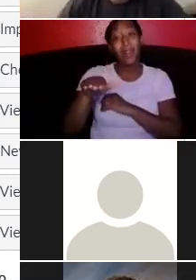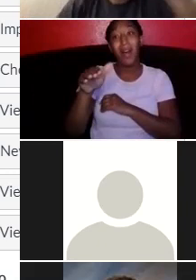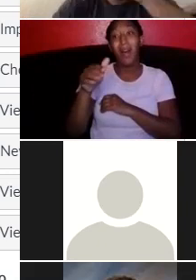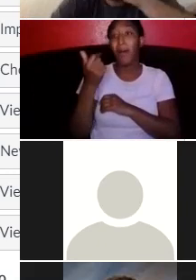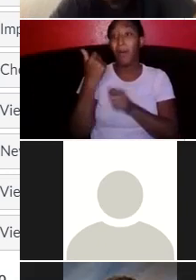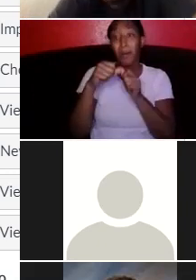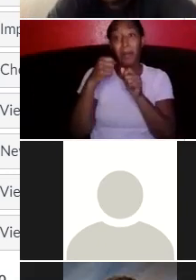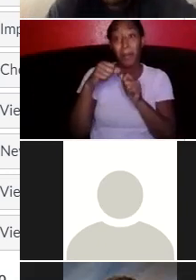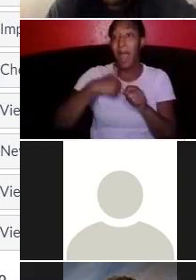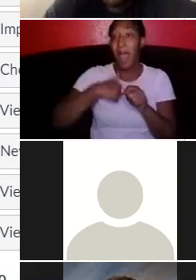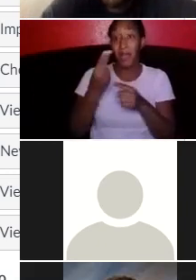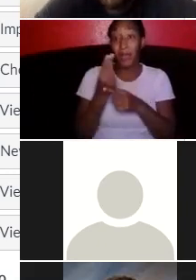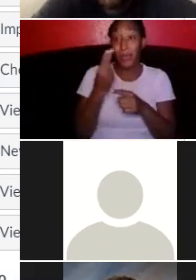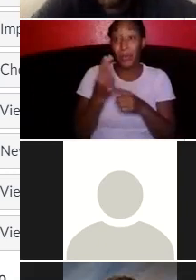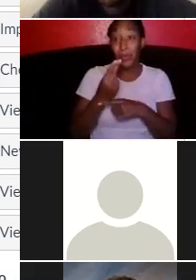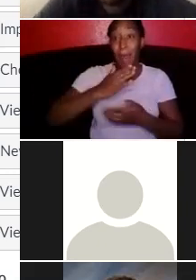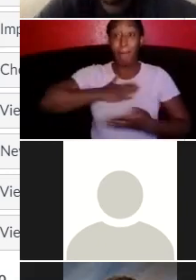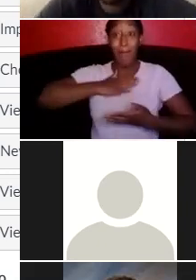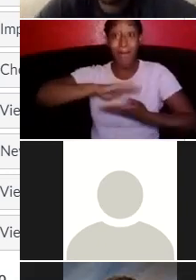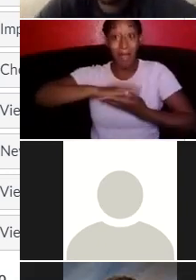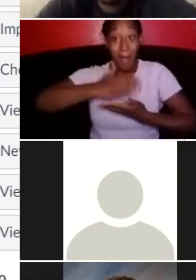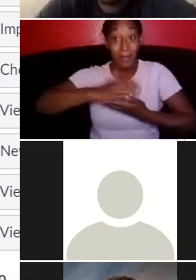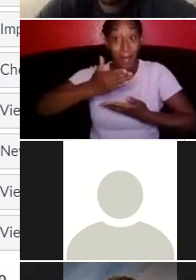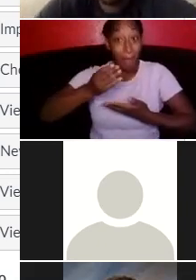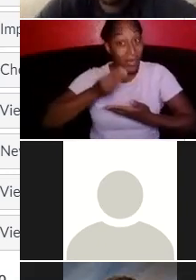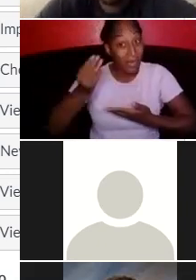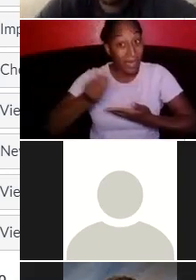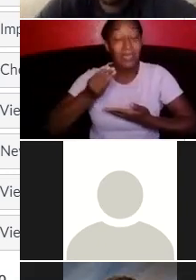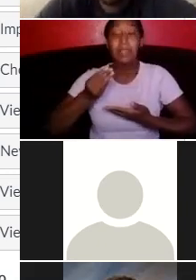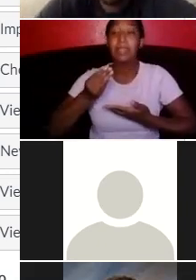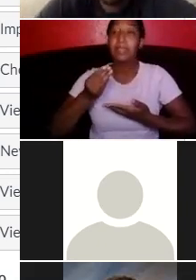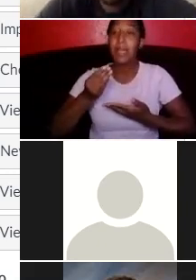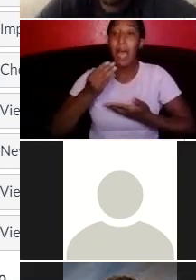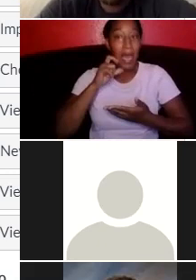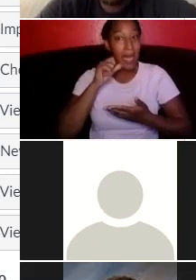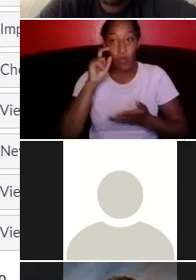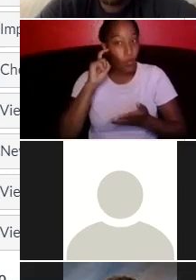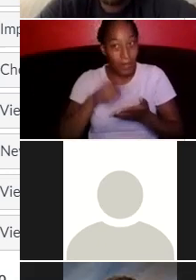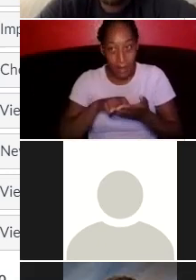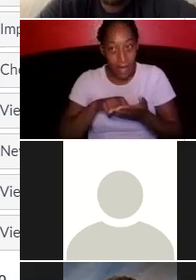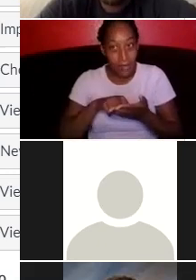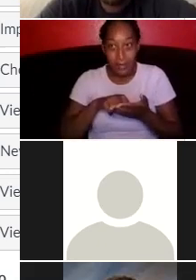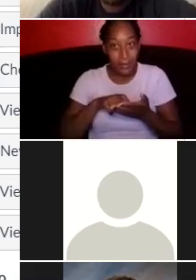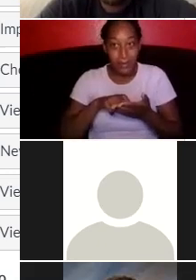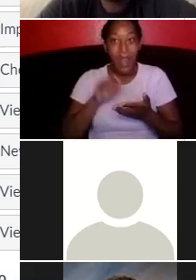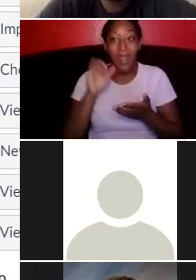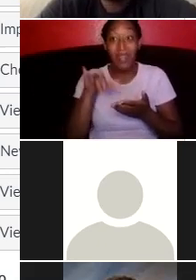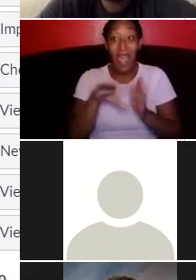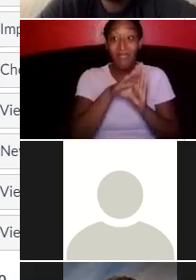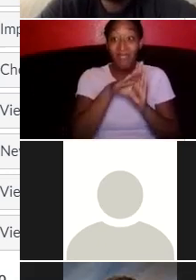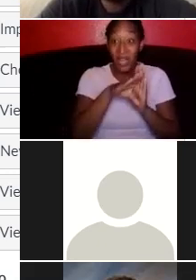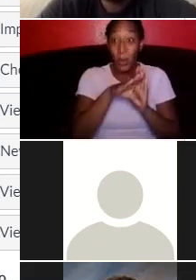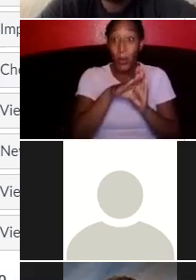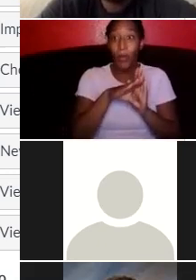house, and so I did not realize that the video actually saved to my